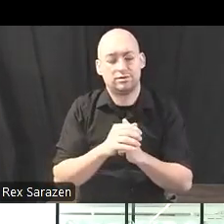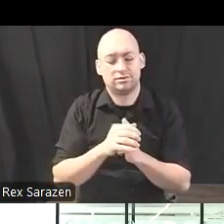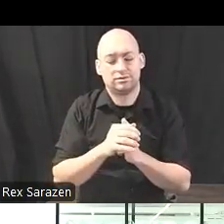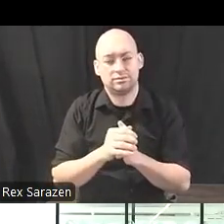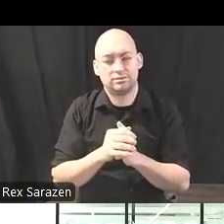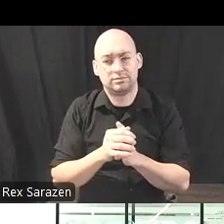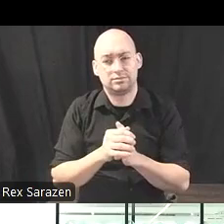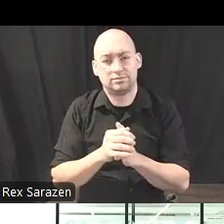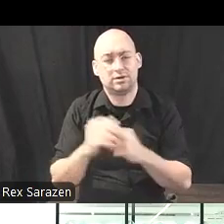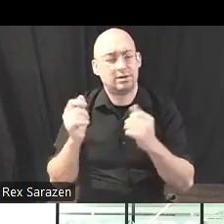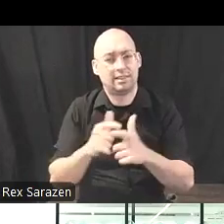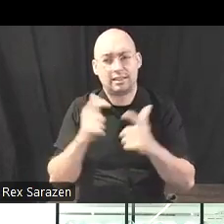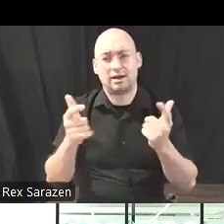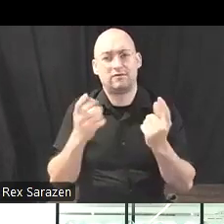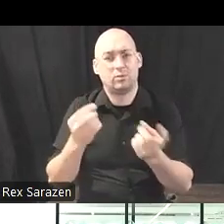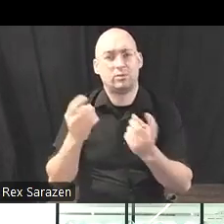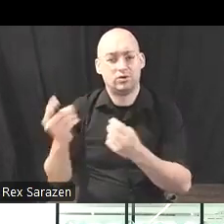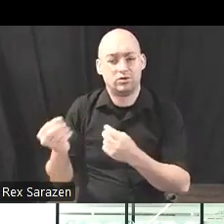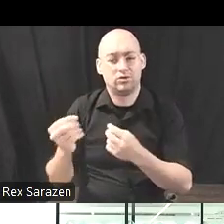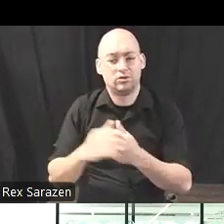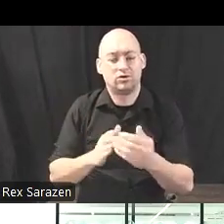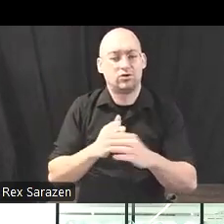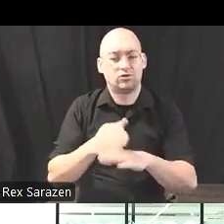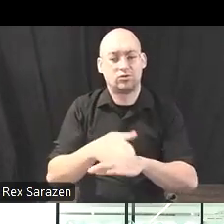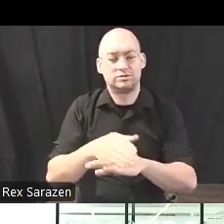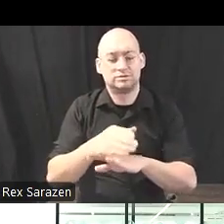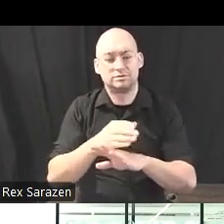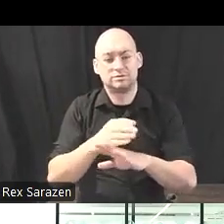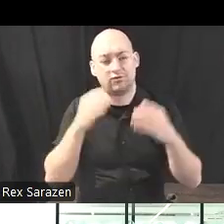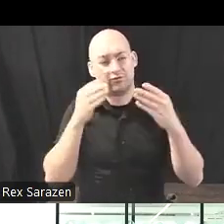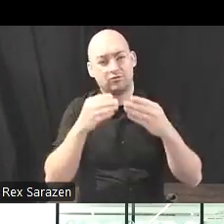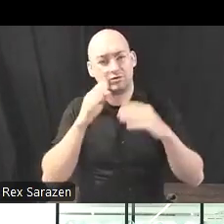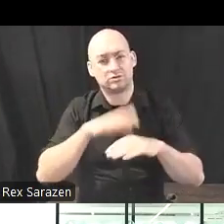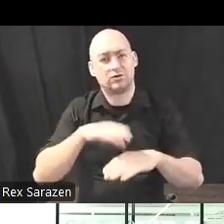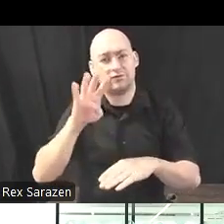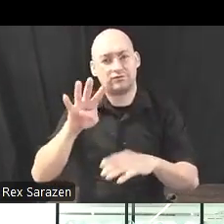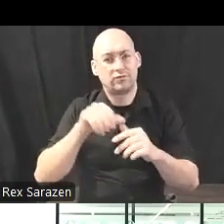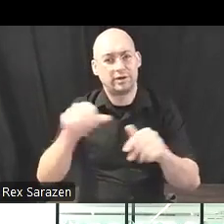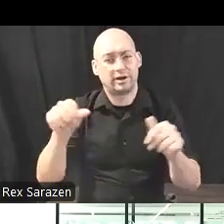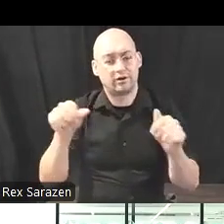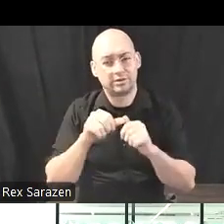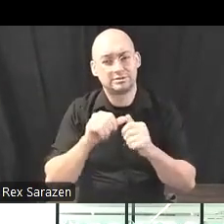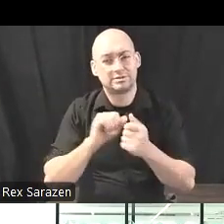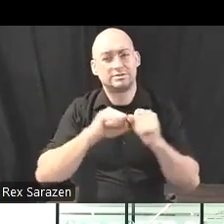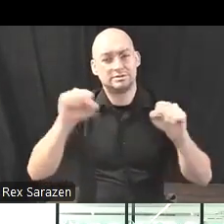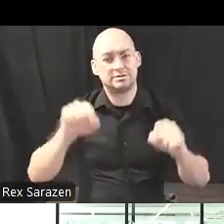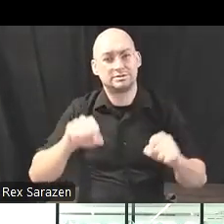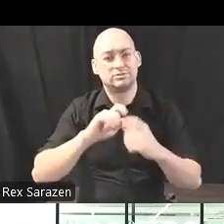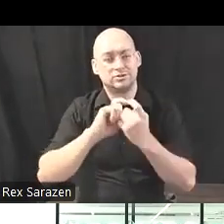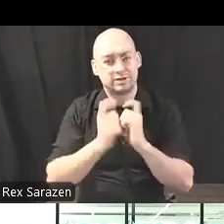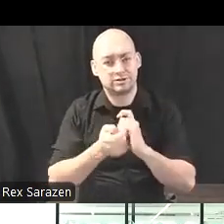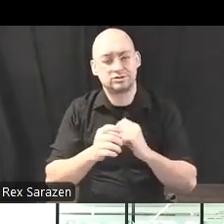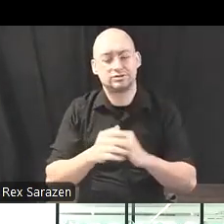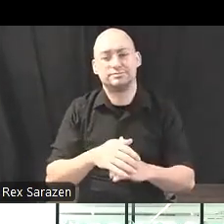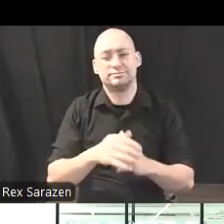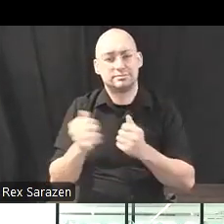much of what we do across the 5 core goals is really focused on these 4 areas of system change. Navigation, making